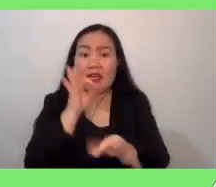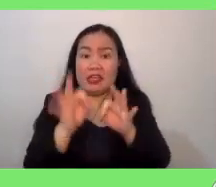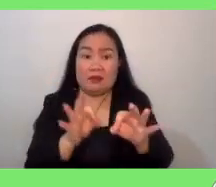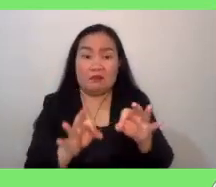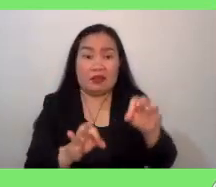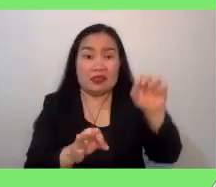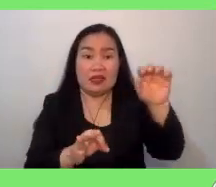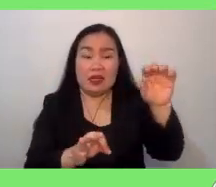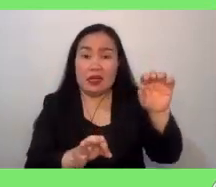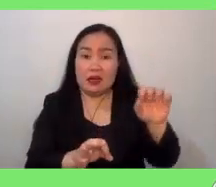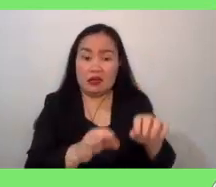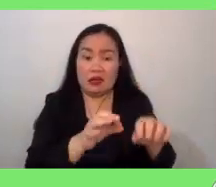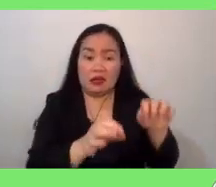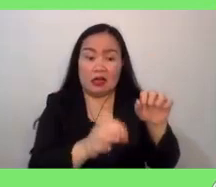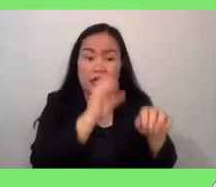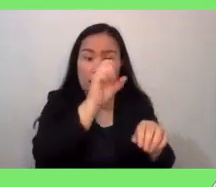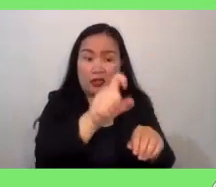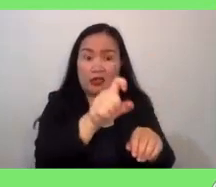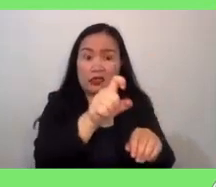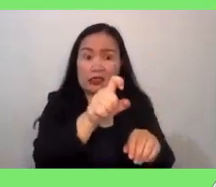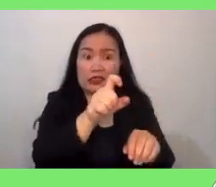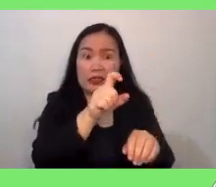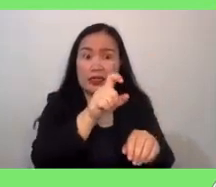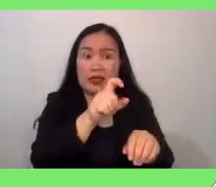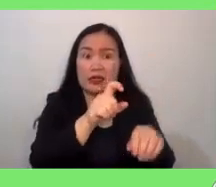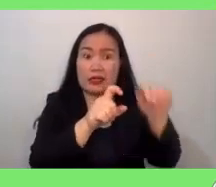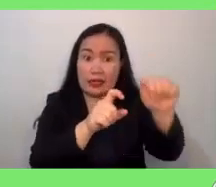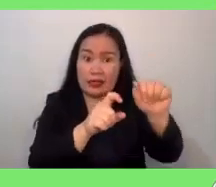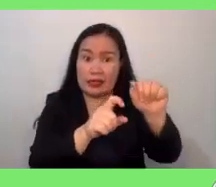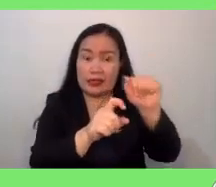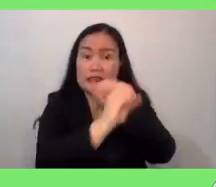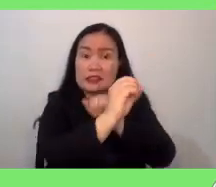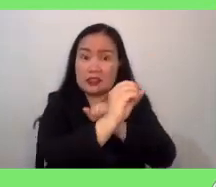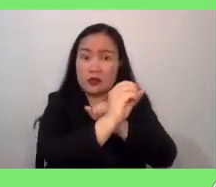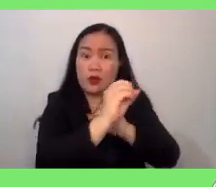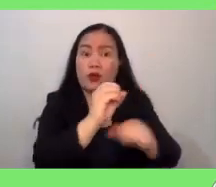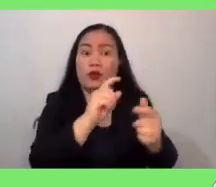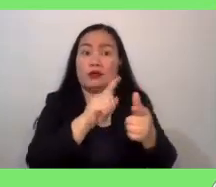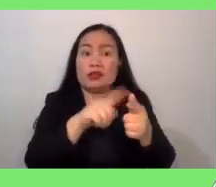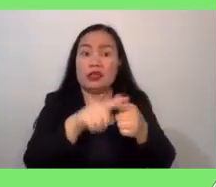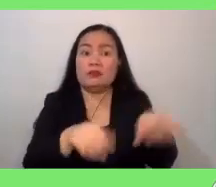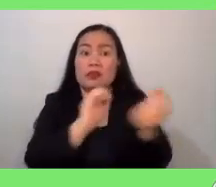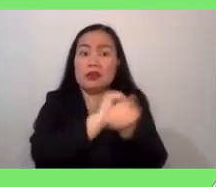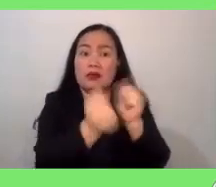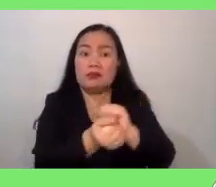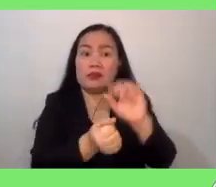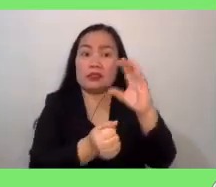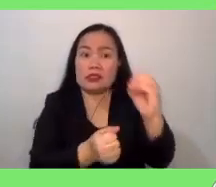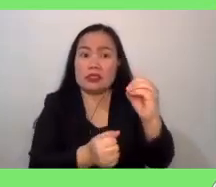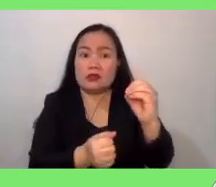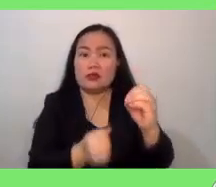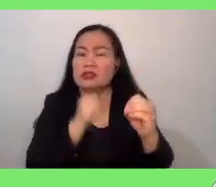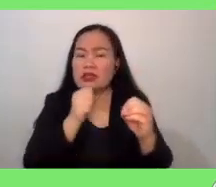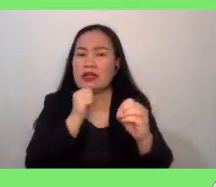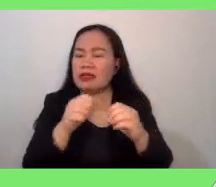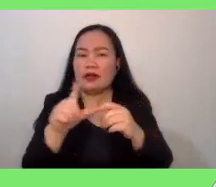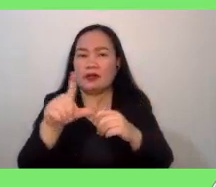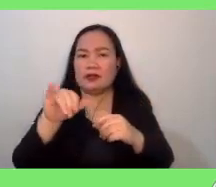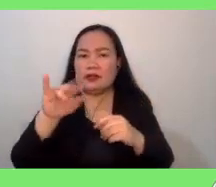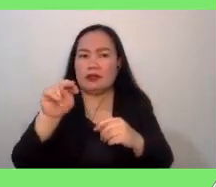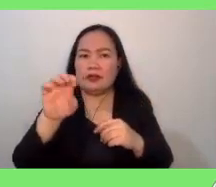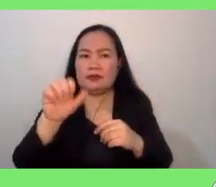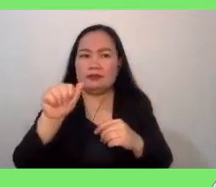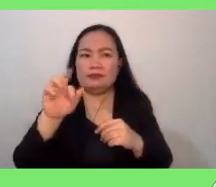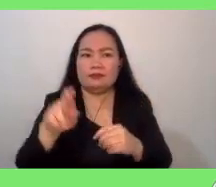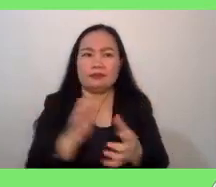na po ito, hindi na siya linear. Okay. So, where a is and b are real numbers and a should not be equal